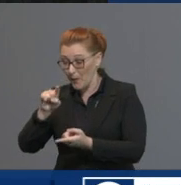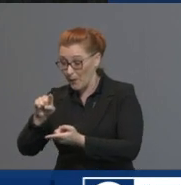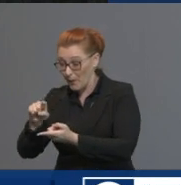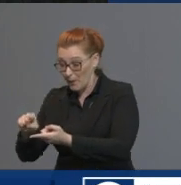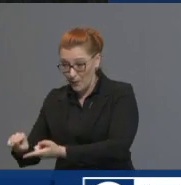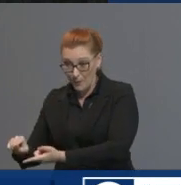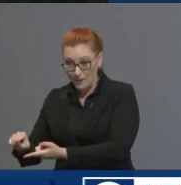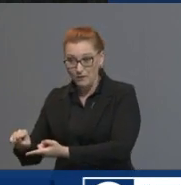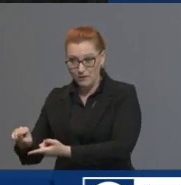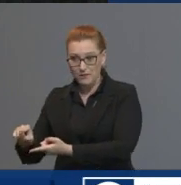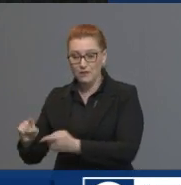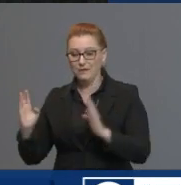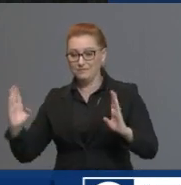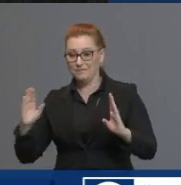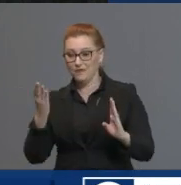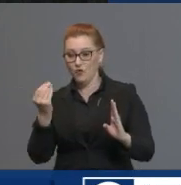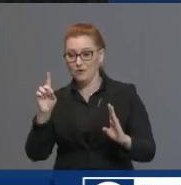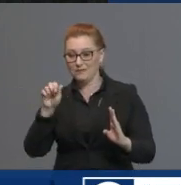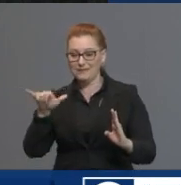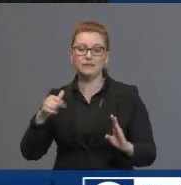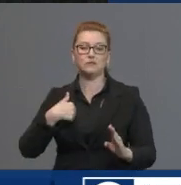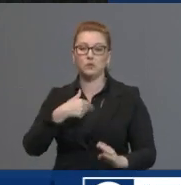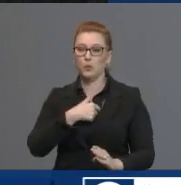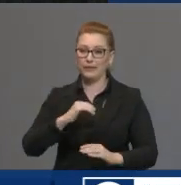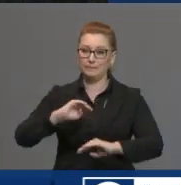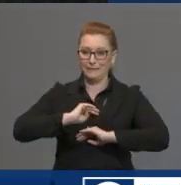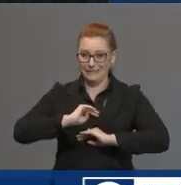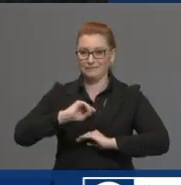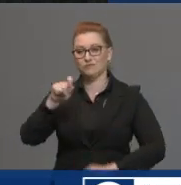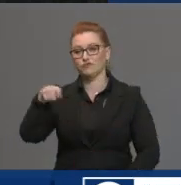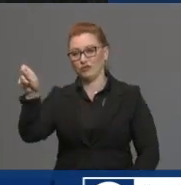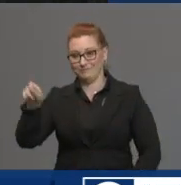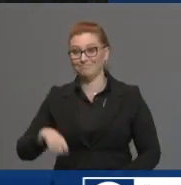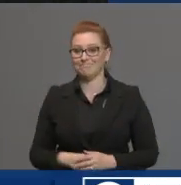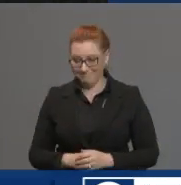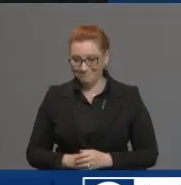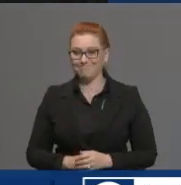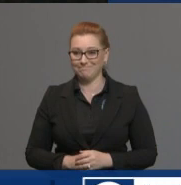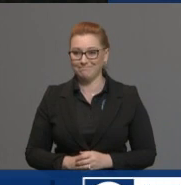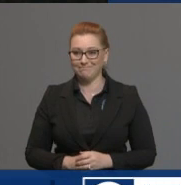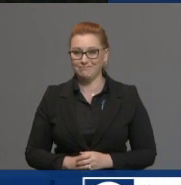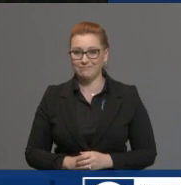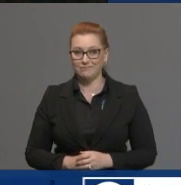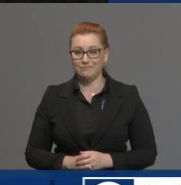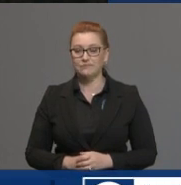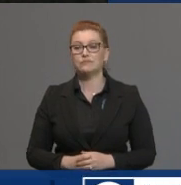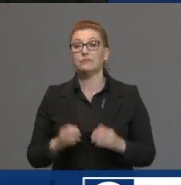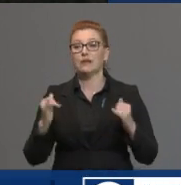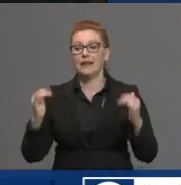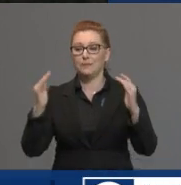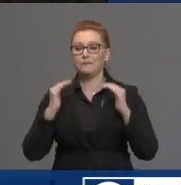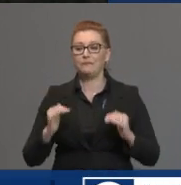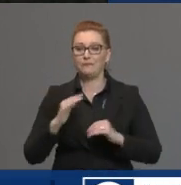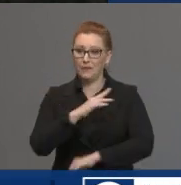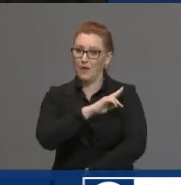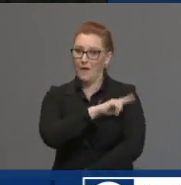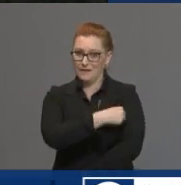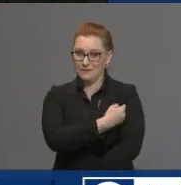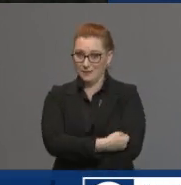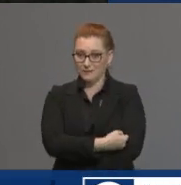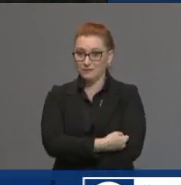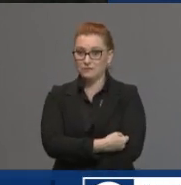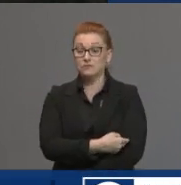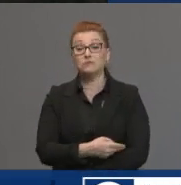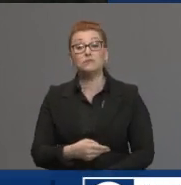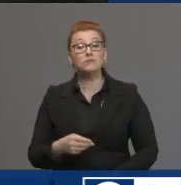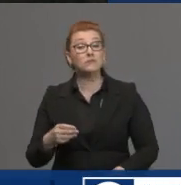percent of total tests within a 14-day period. Now, hospitals. You need to